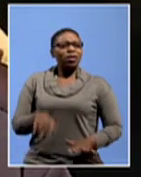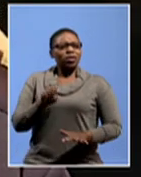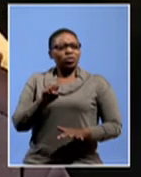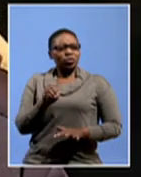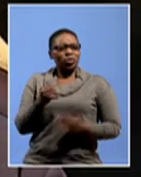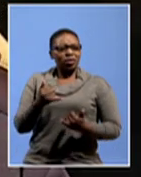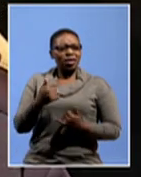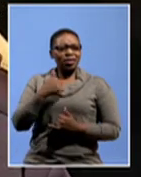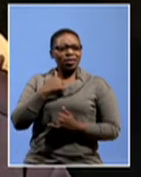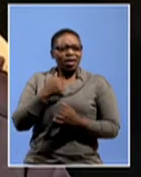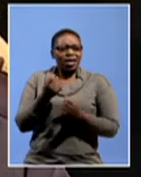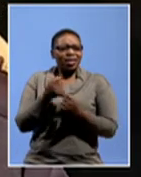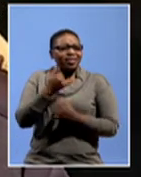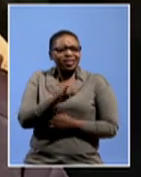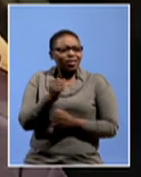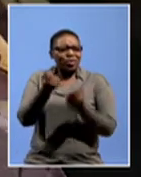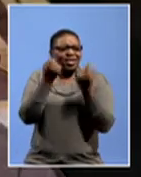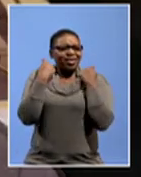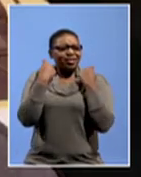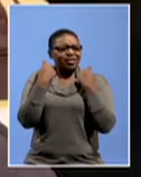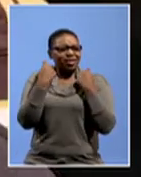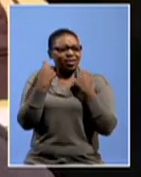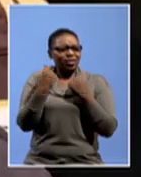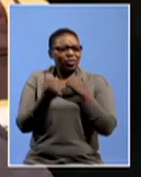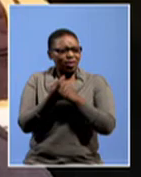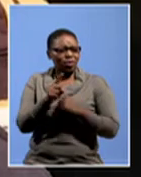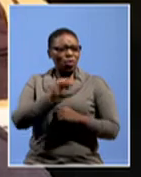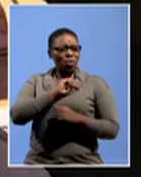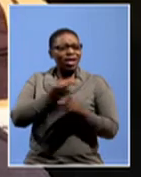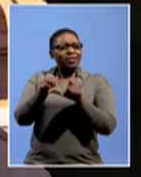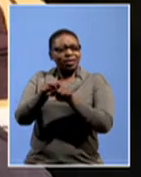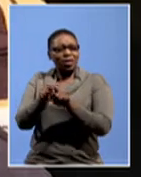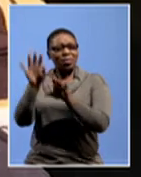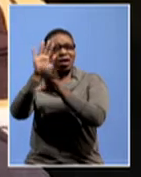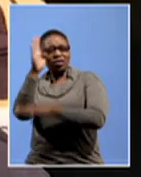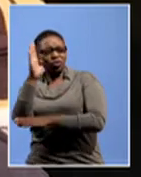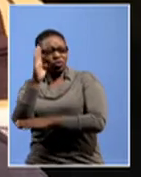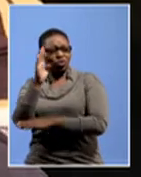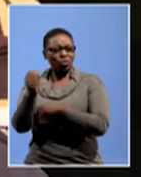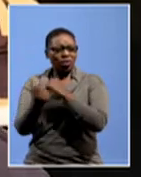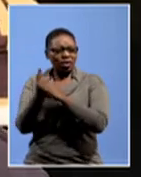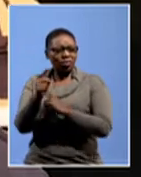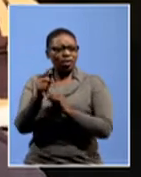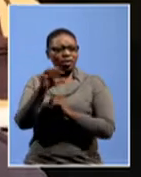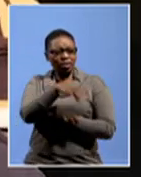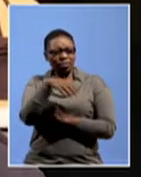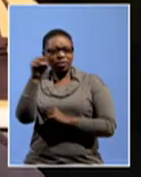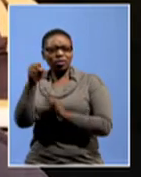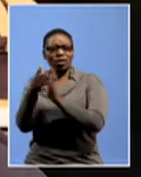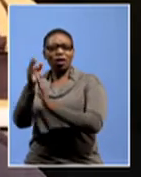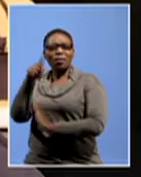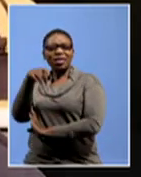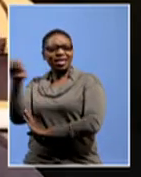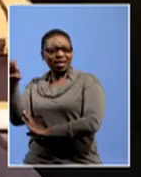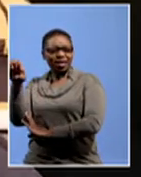afgebrand, ek kan het nou nog nie verstaan nie. Ek het net, hy sê het aan, sê achtermiddag toe, vat hulle met die